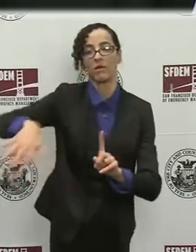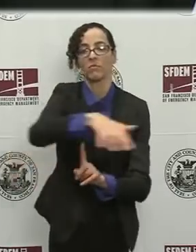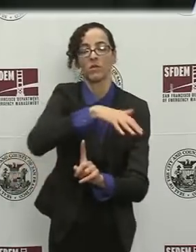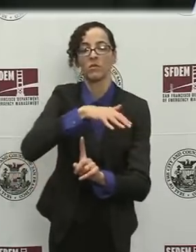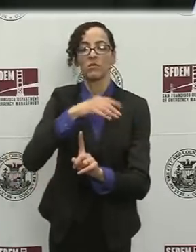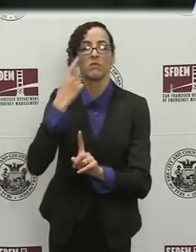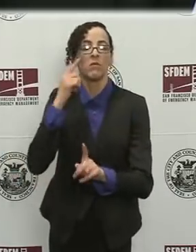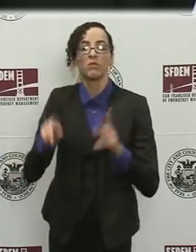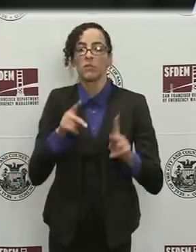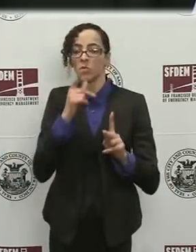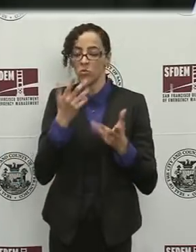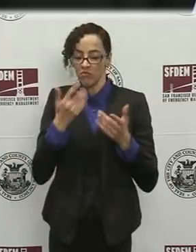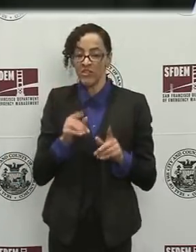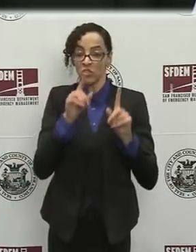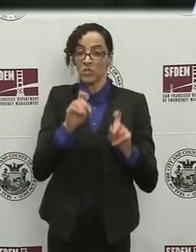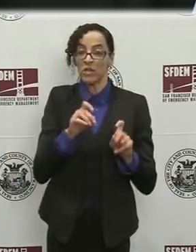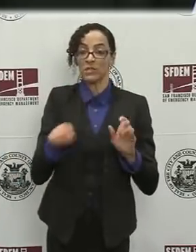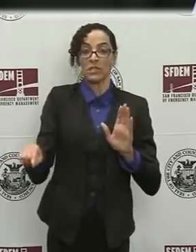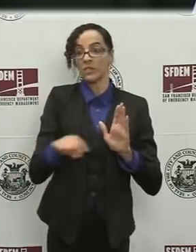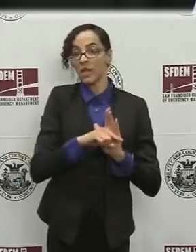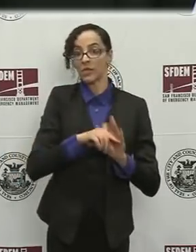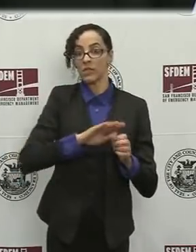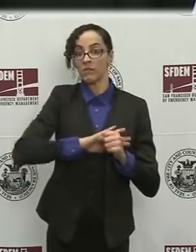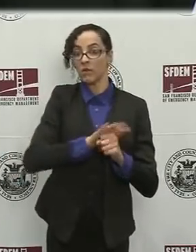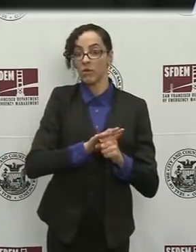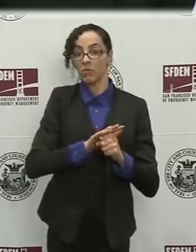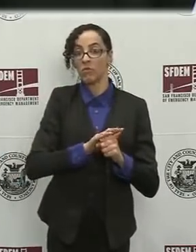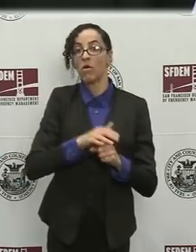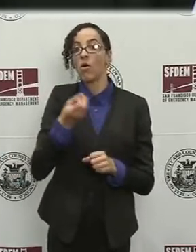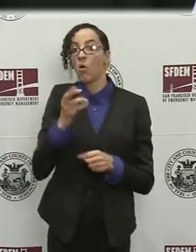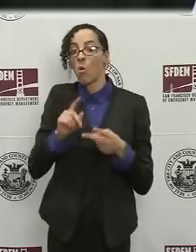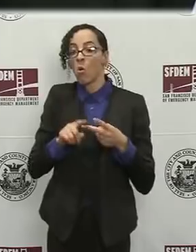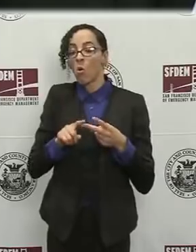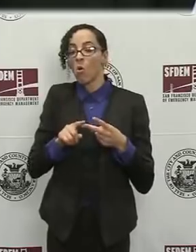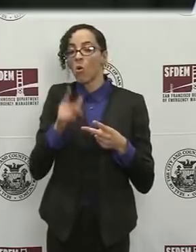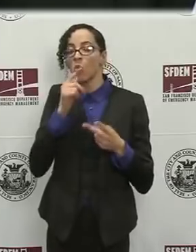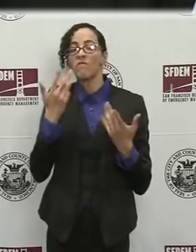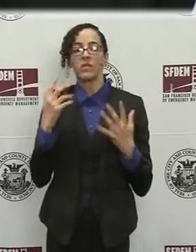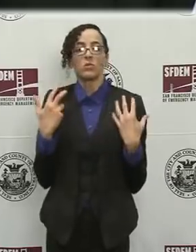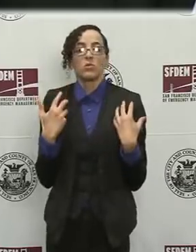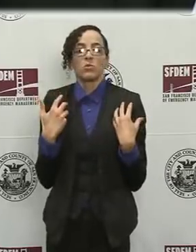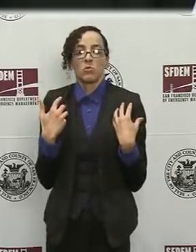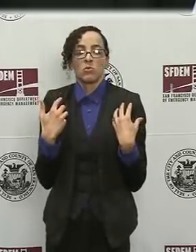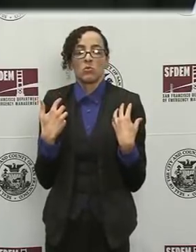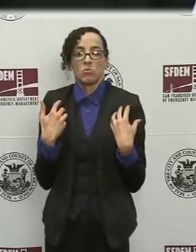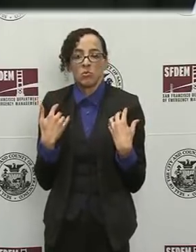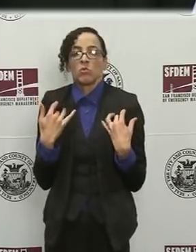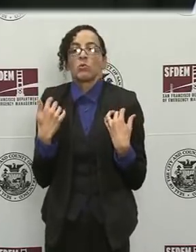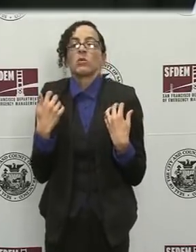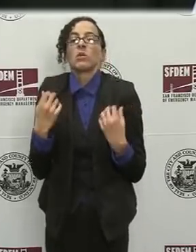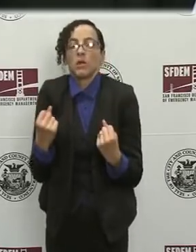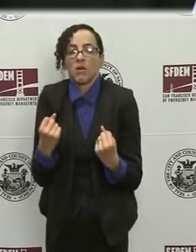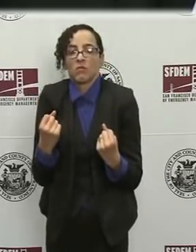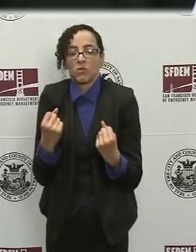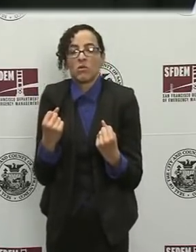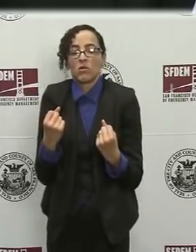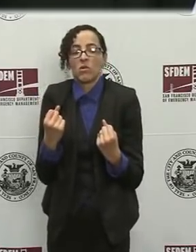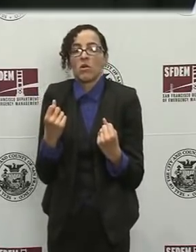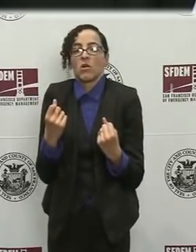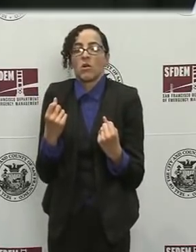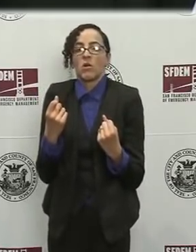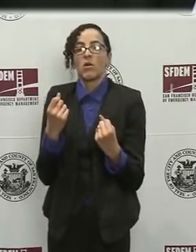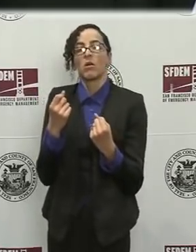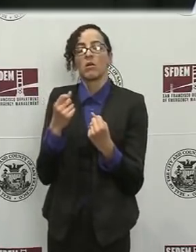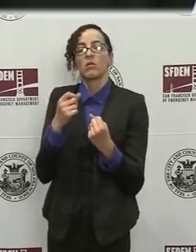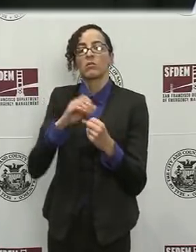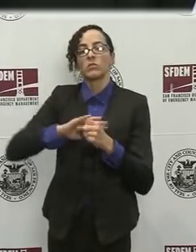for COVID-19 or who are considered post-COVID or have cleared the 14 days and are no